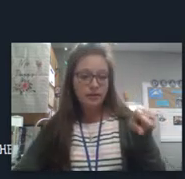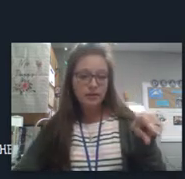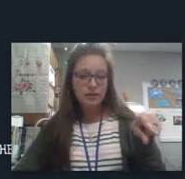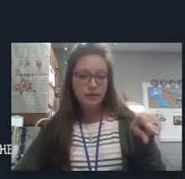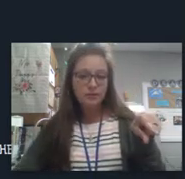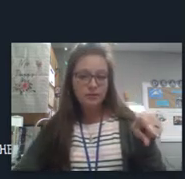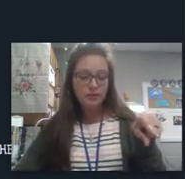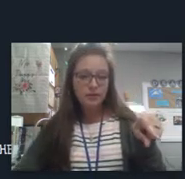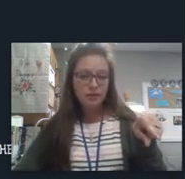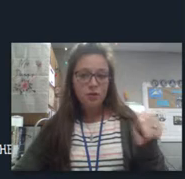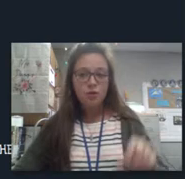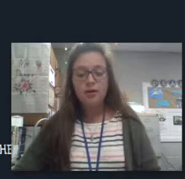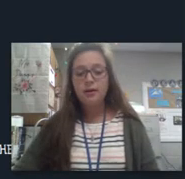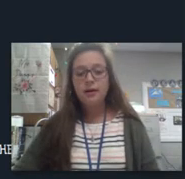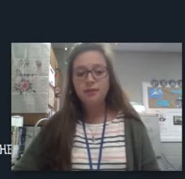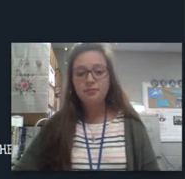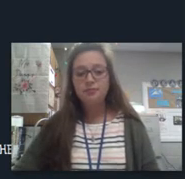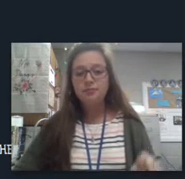right there,